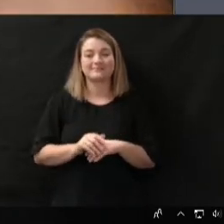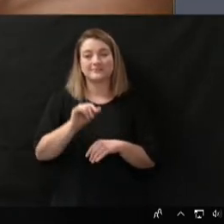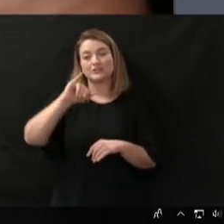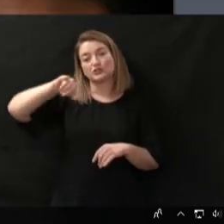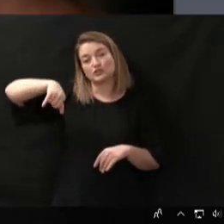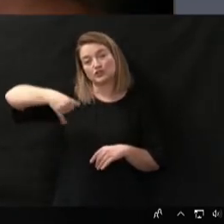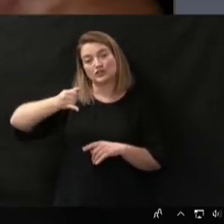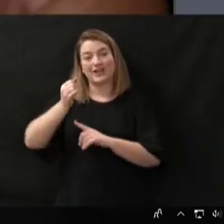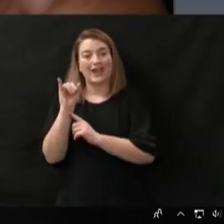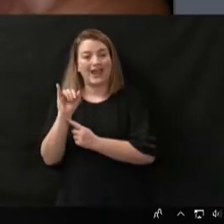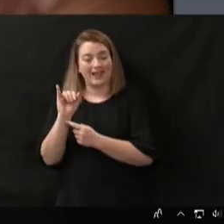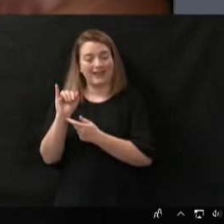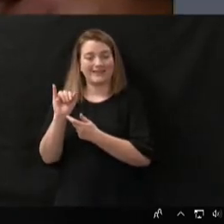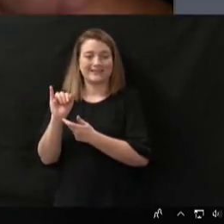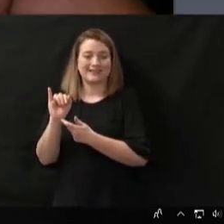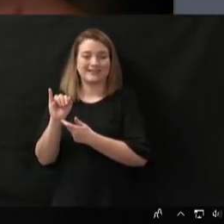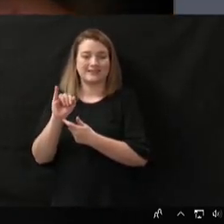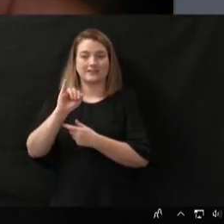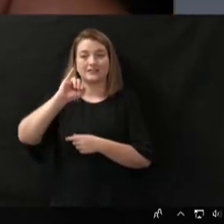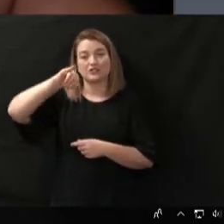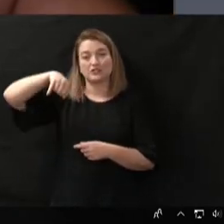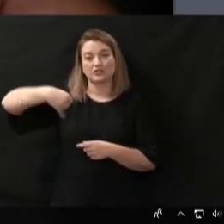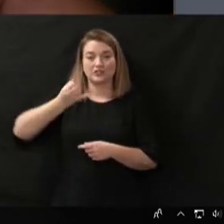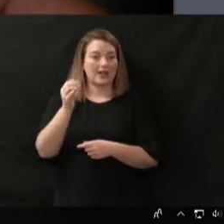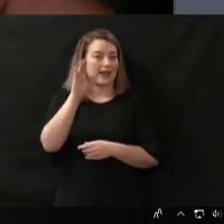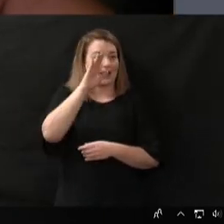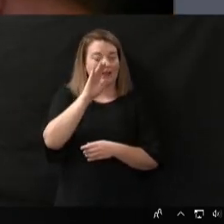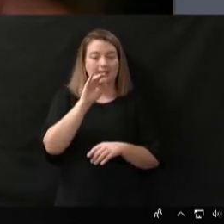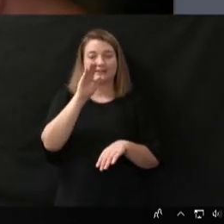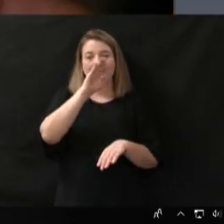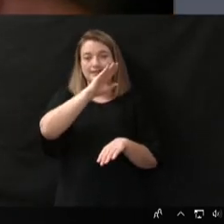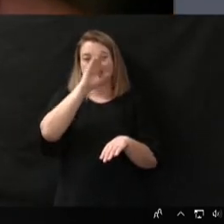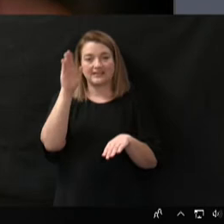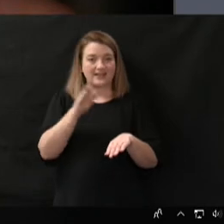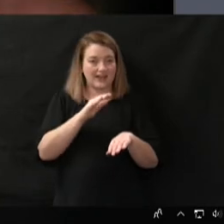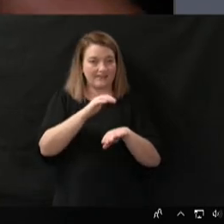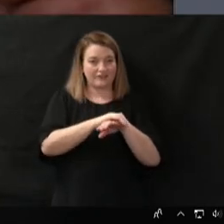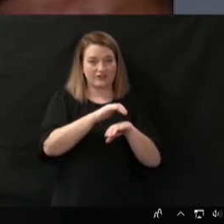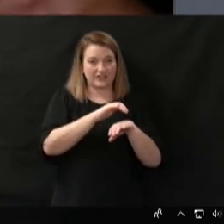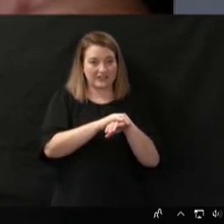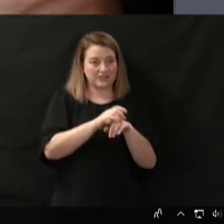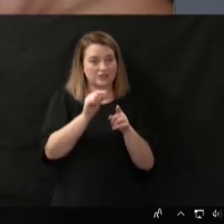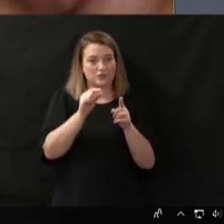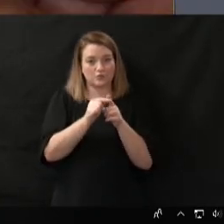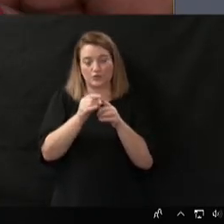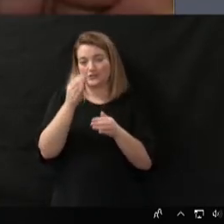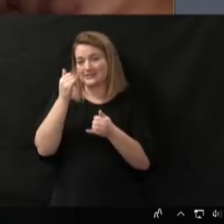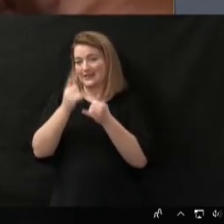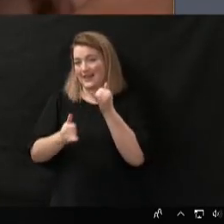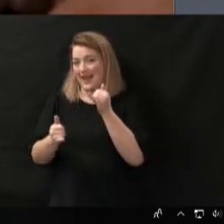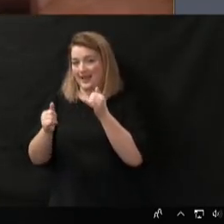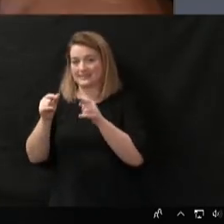And we are going to say, Jeb is never, ever an English word's last letter.